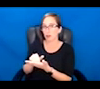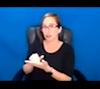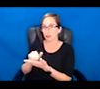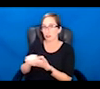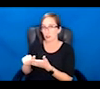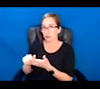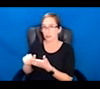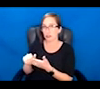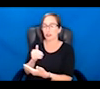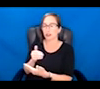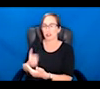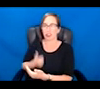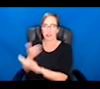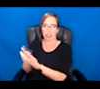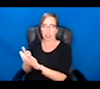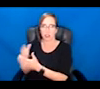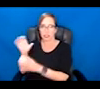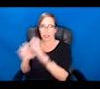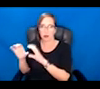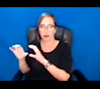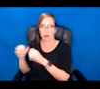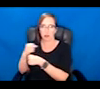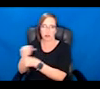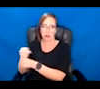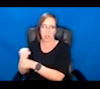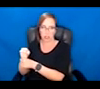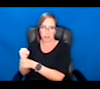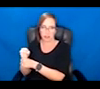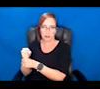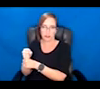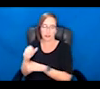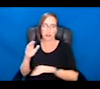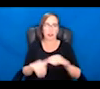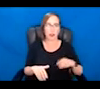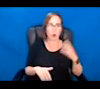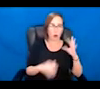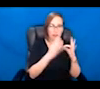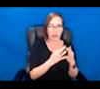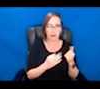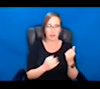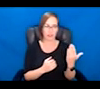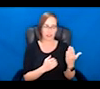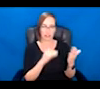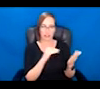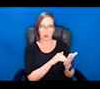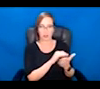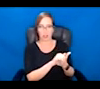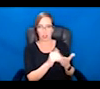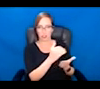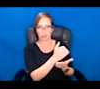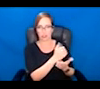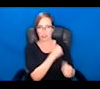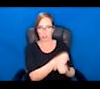a toxic facility than a white American family making $15,000 a year. And we also know that our